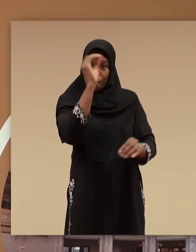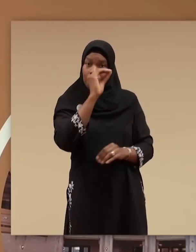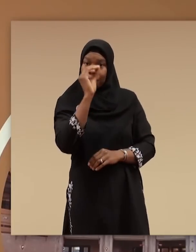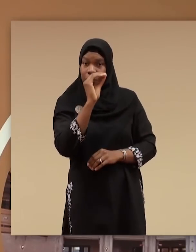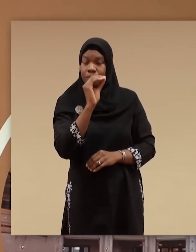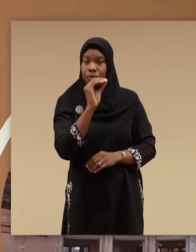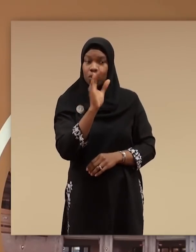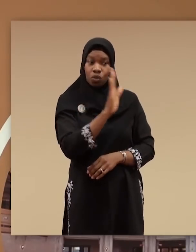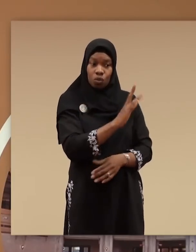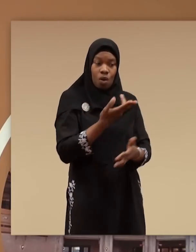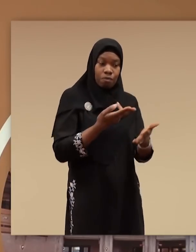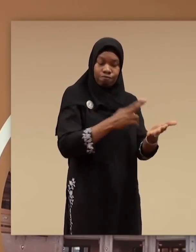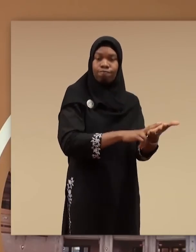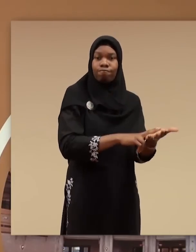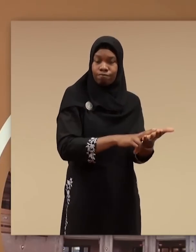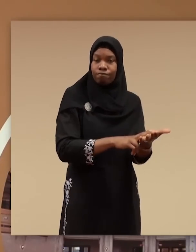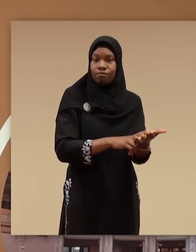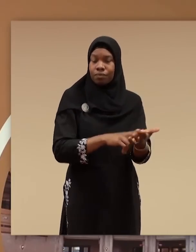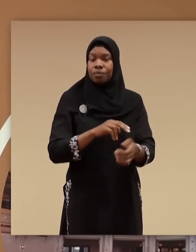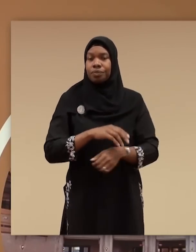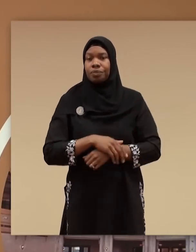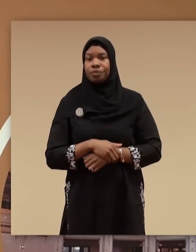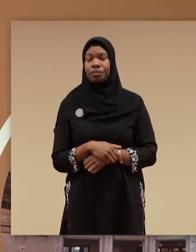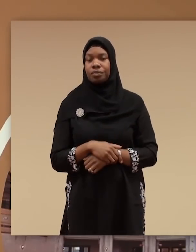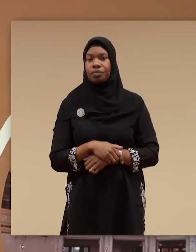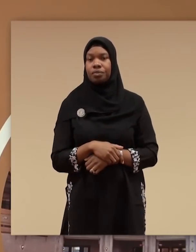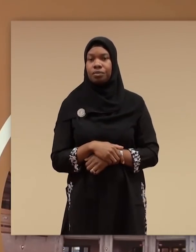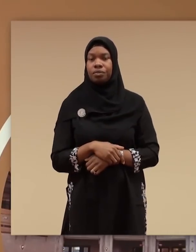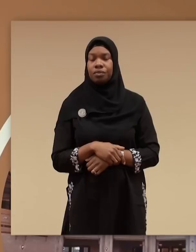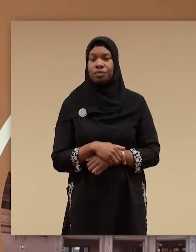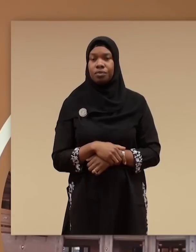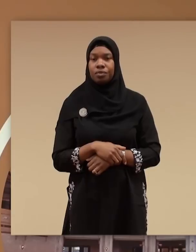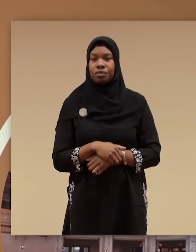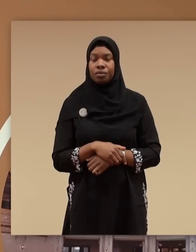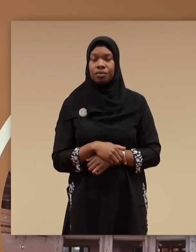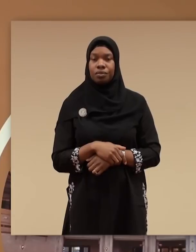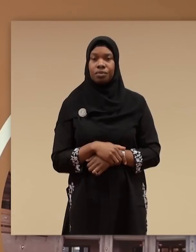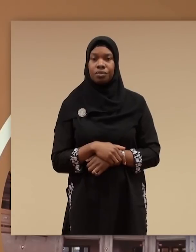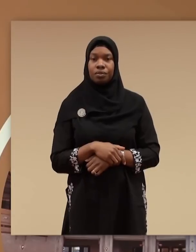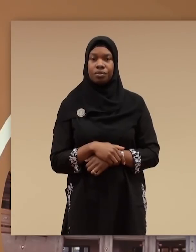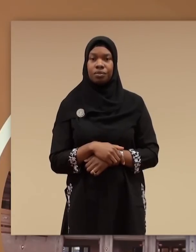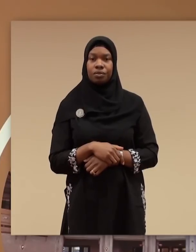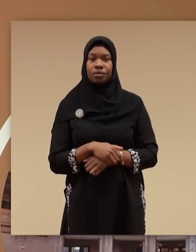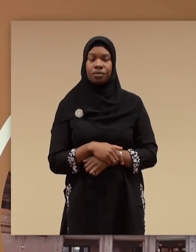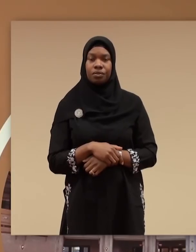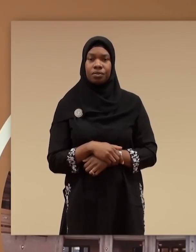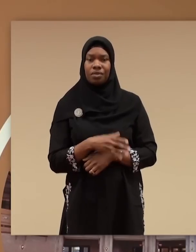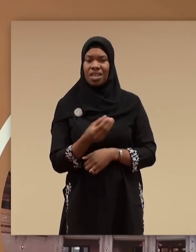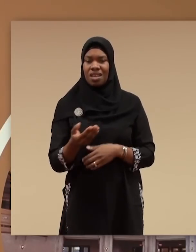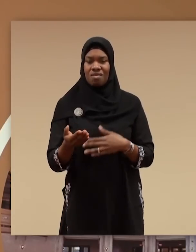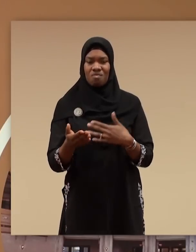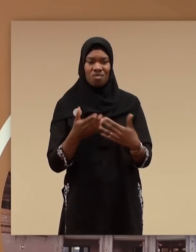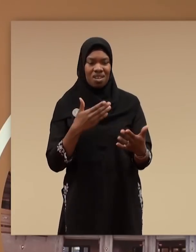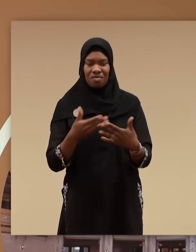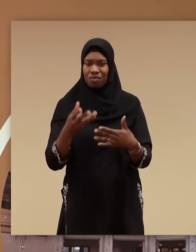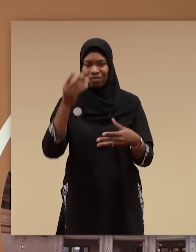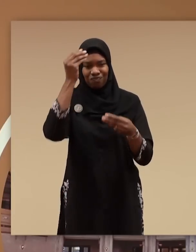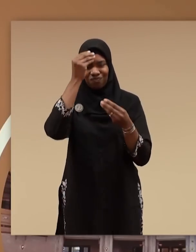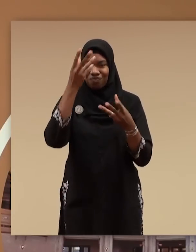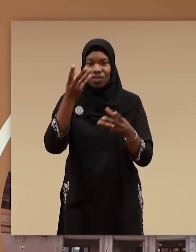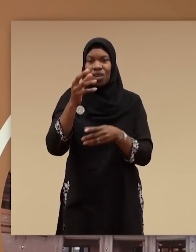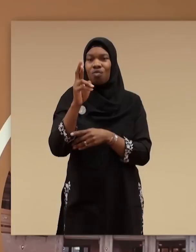And if what is happening to you of this revelation and so on, it is something